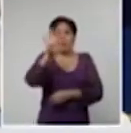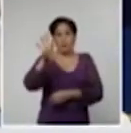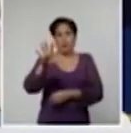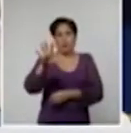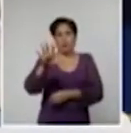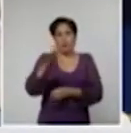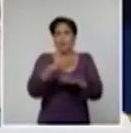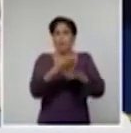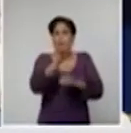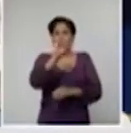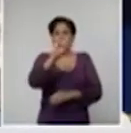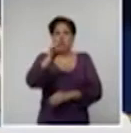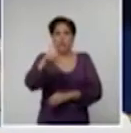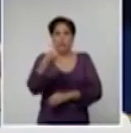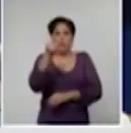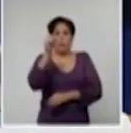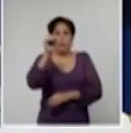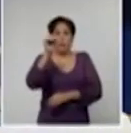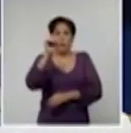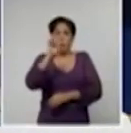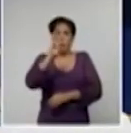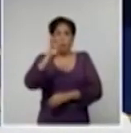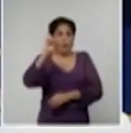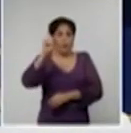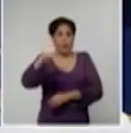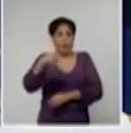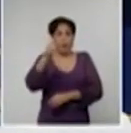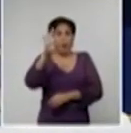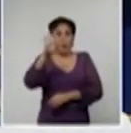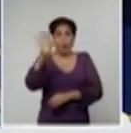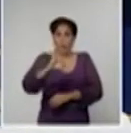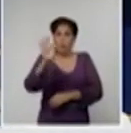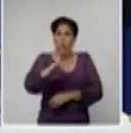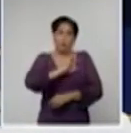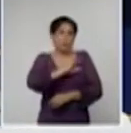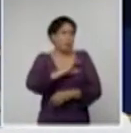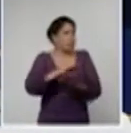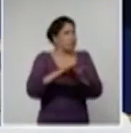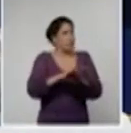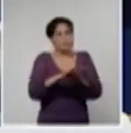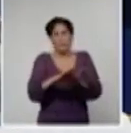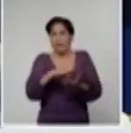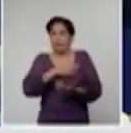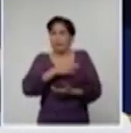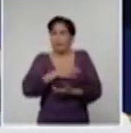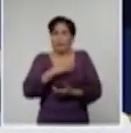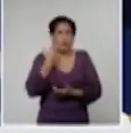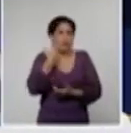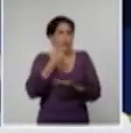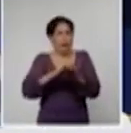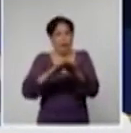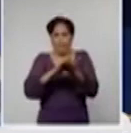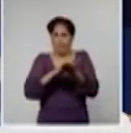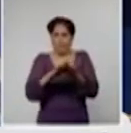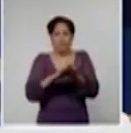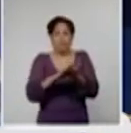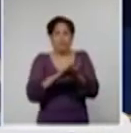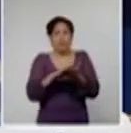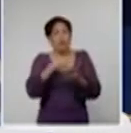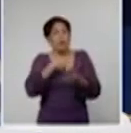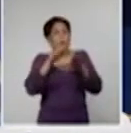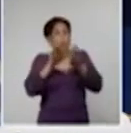justified. The use of the face masks, the hand washing,